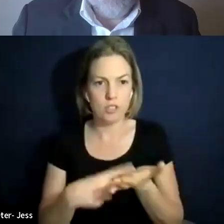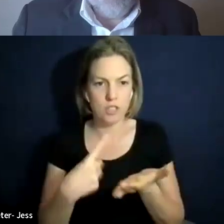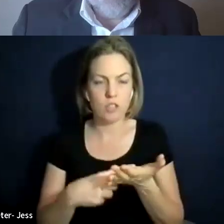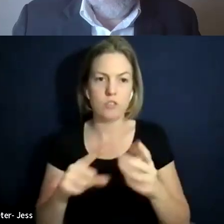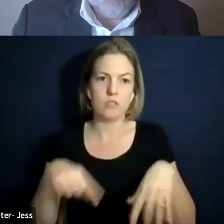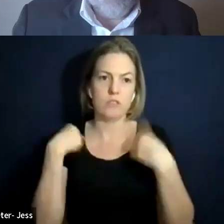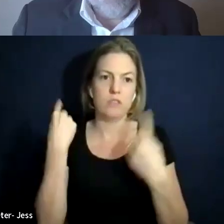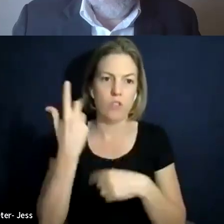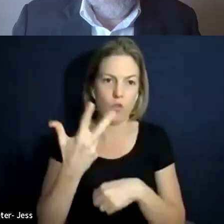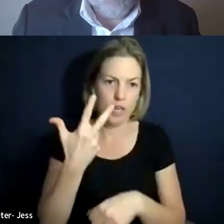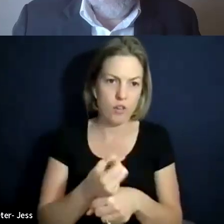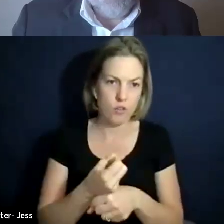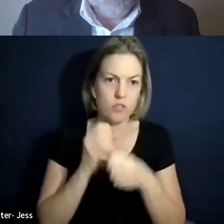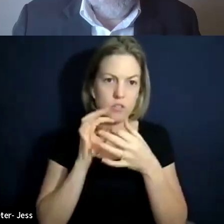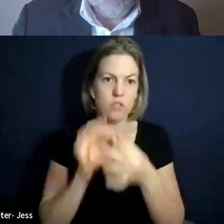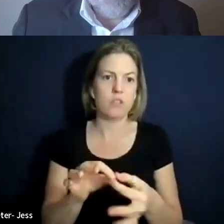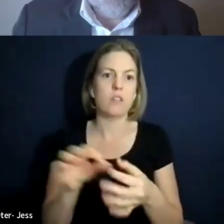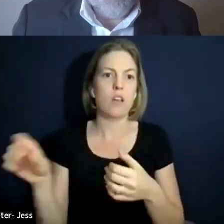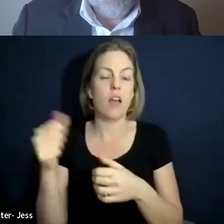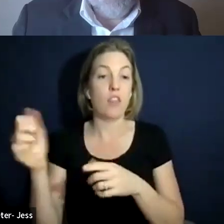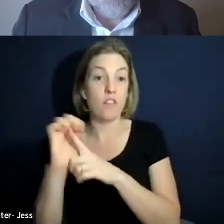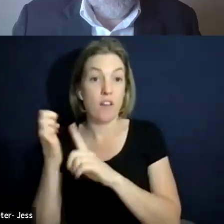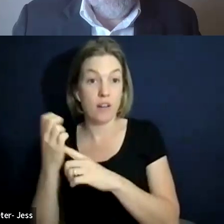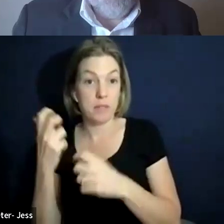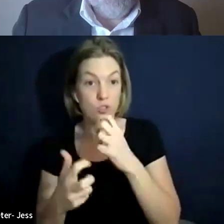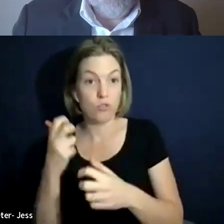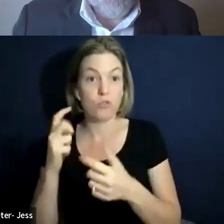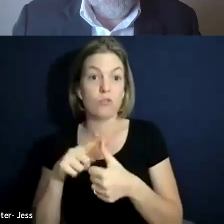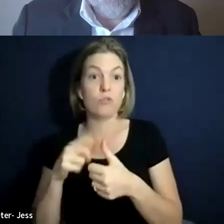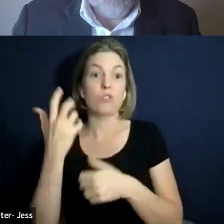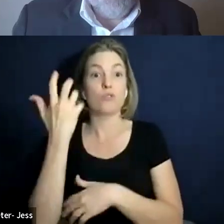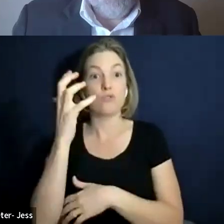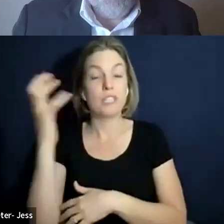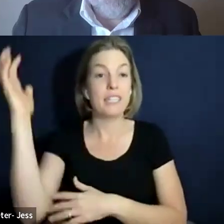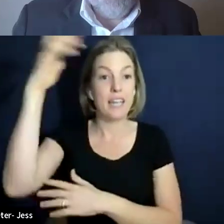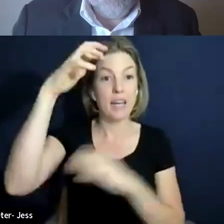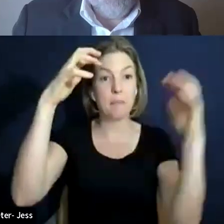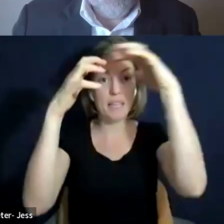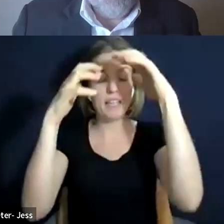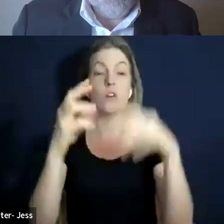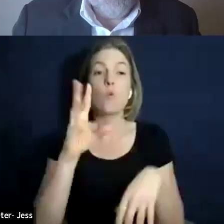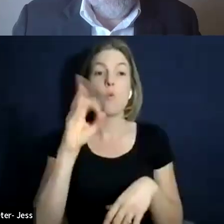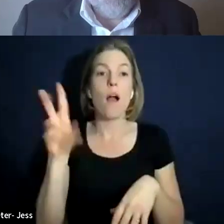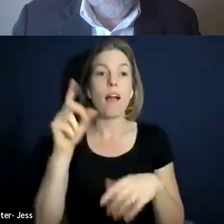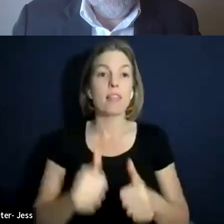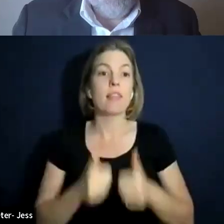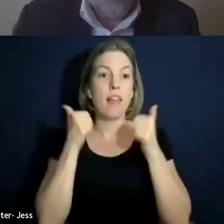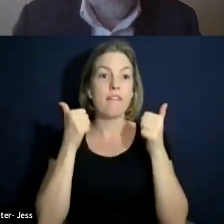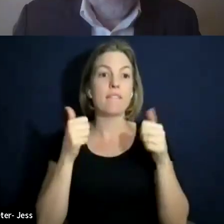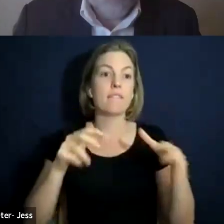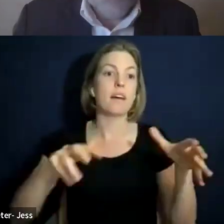last 3 years around some of the other environmental issues like tree canopy, wildlife habitat, invasives